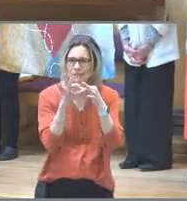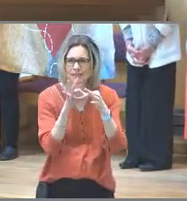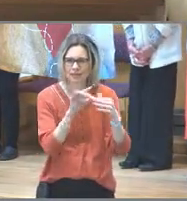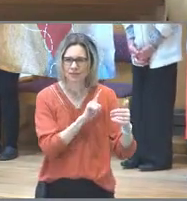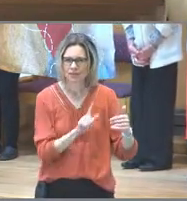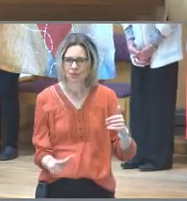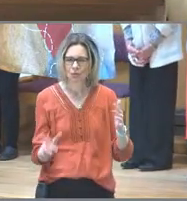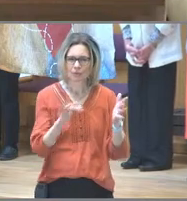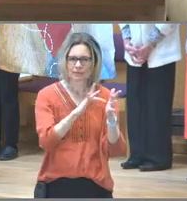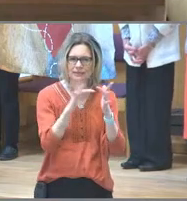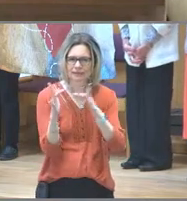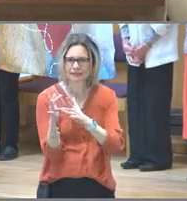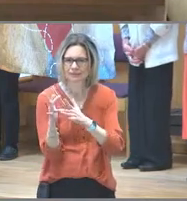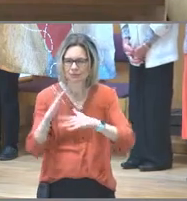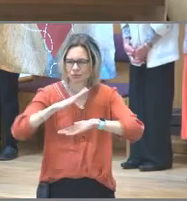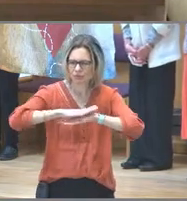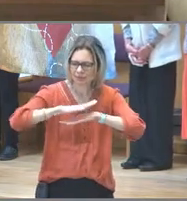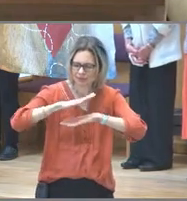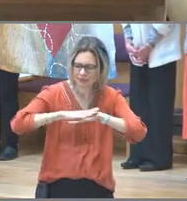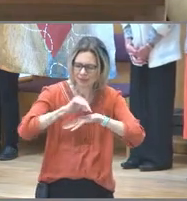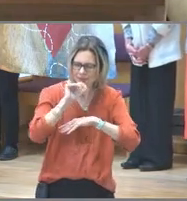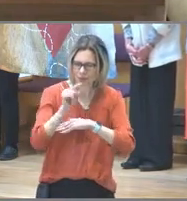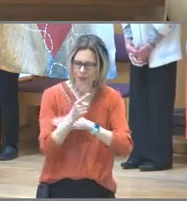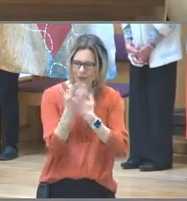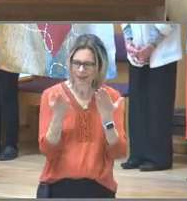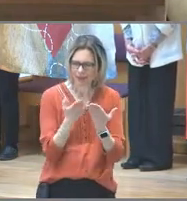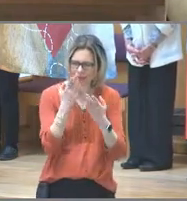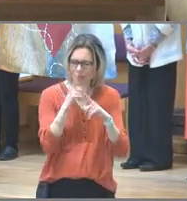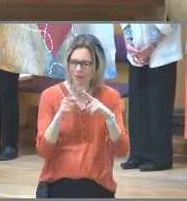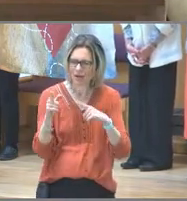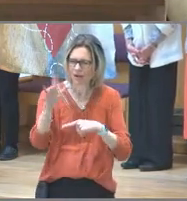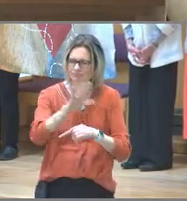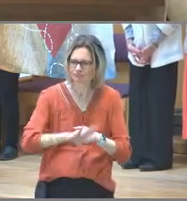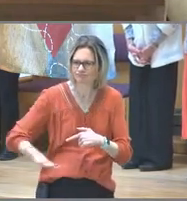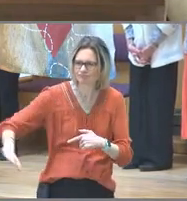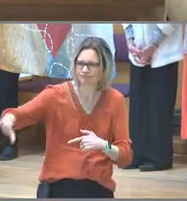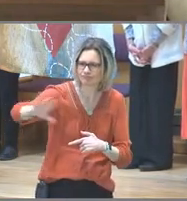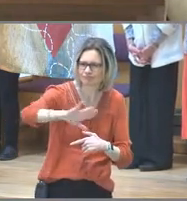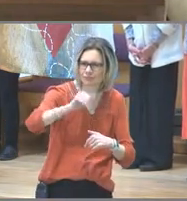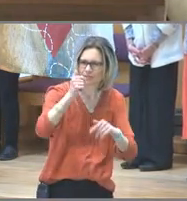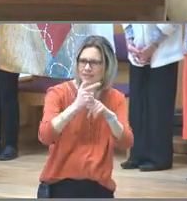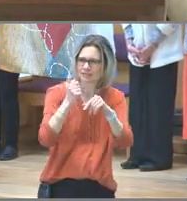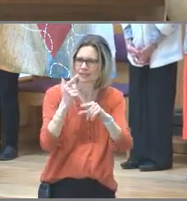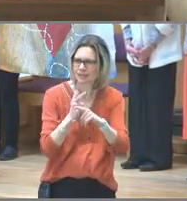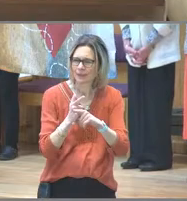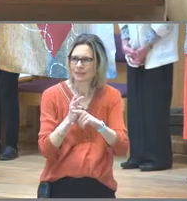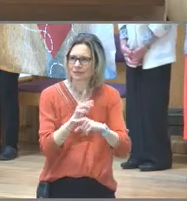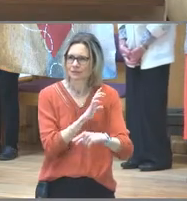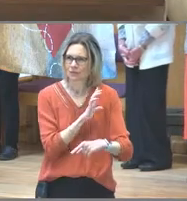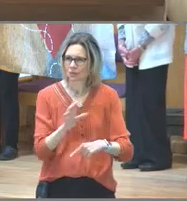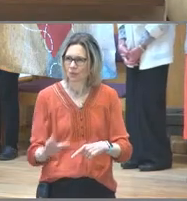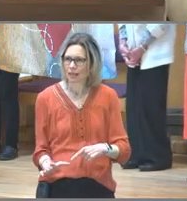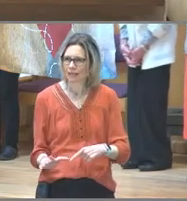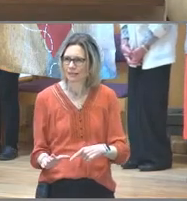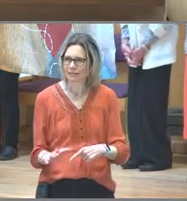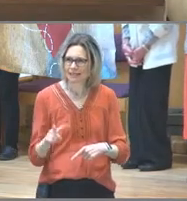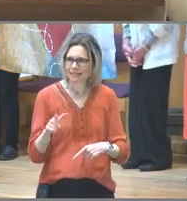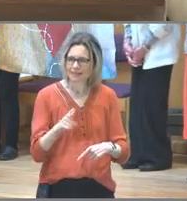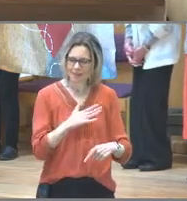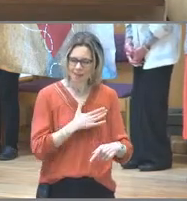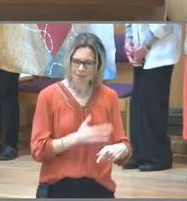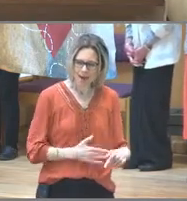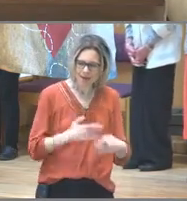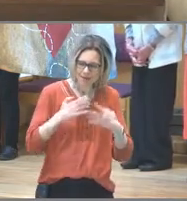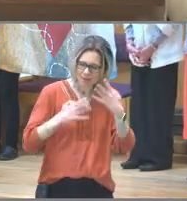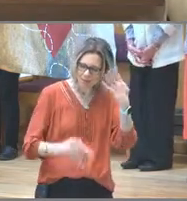Jesus, whose table extends beyond this building. For our siblings in Christ online, this is the body and the